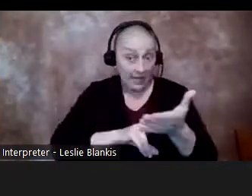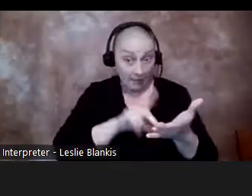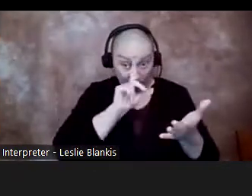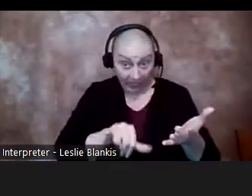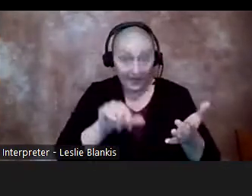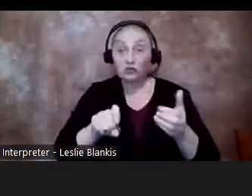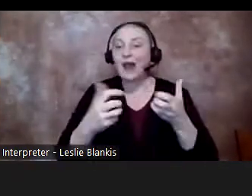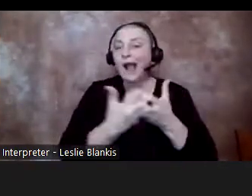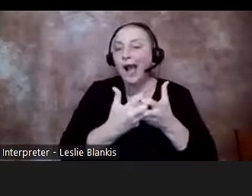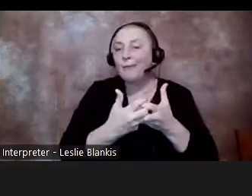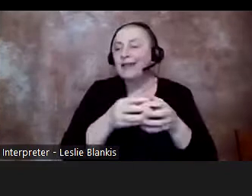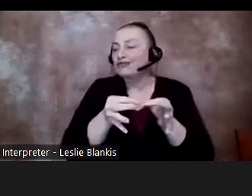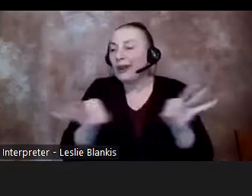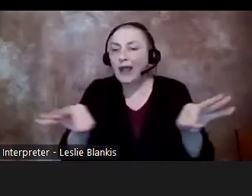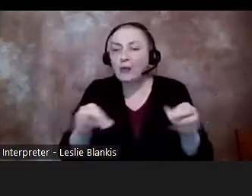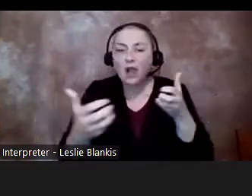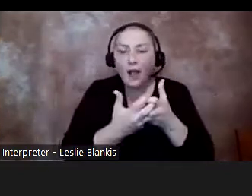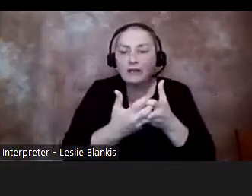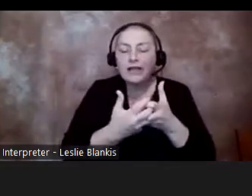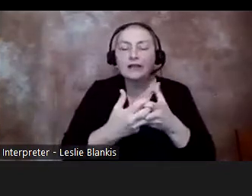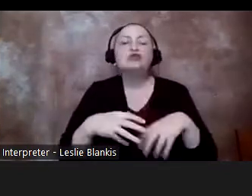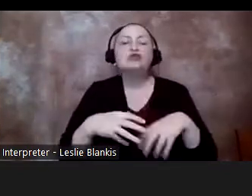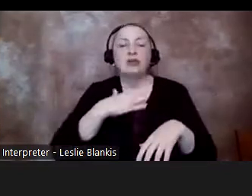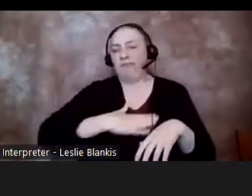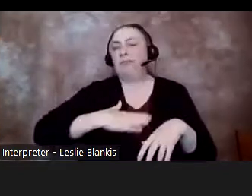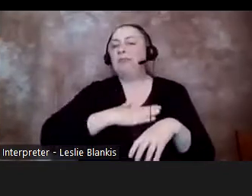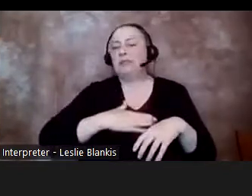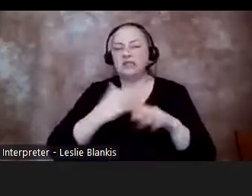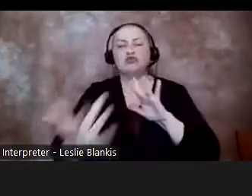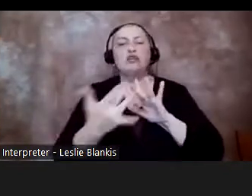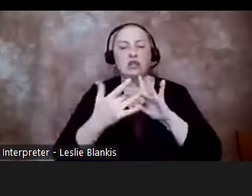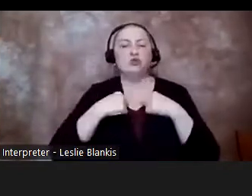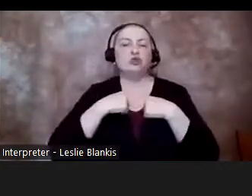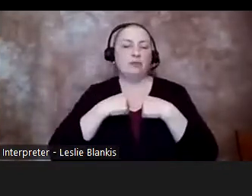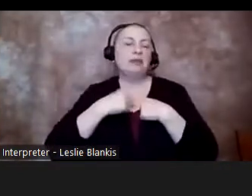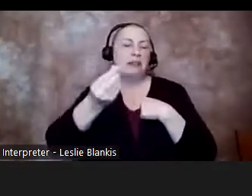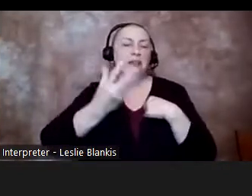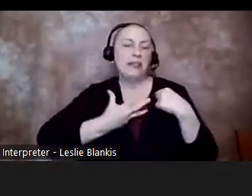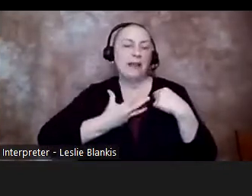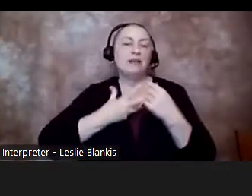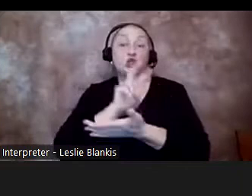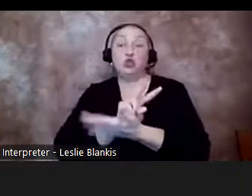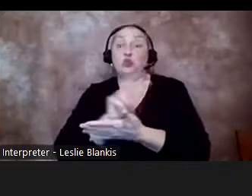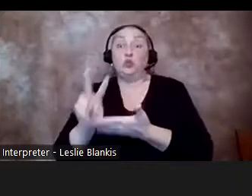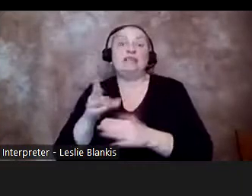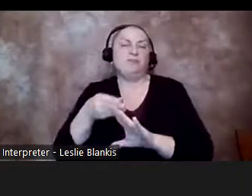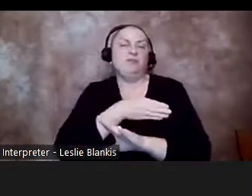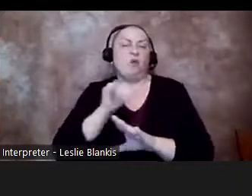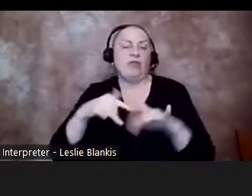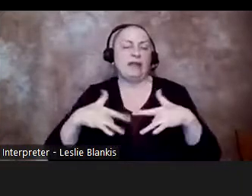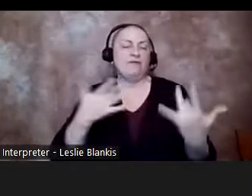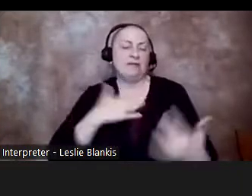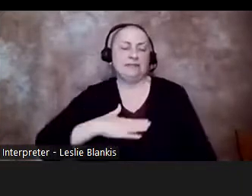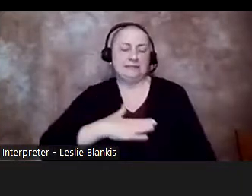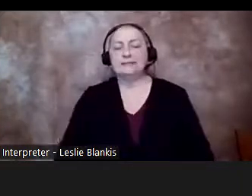an accommodation, a language accommodation, please reach out to me and let me know 2 weeks prior to that